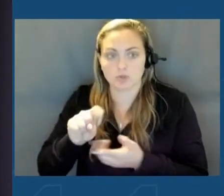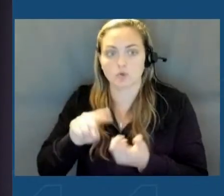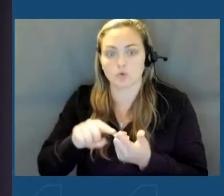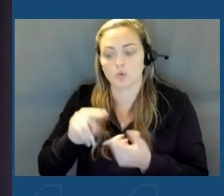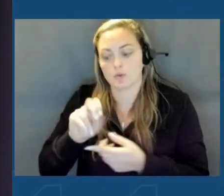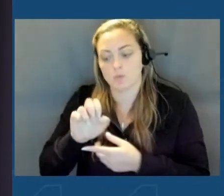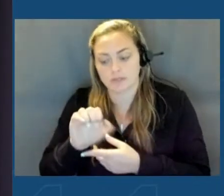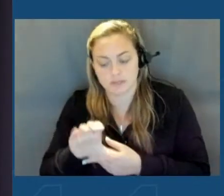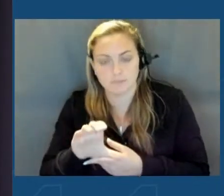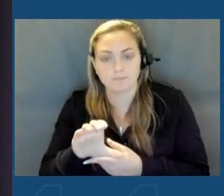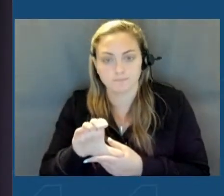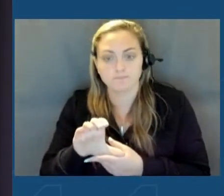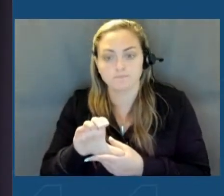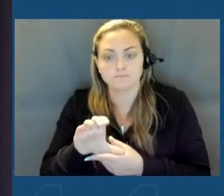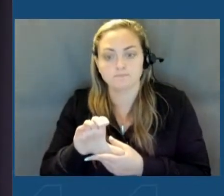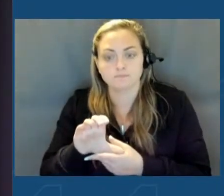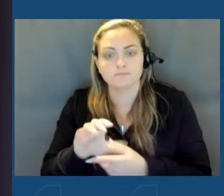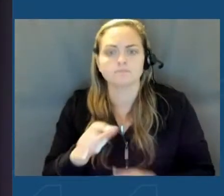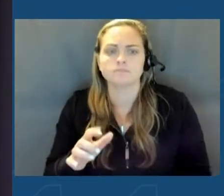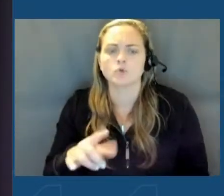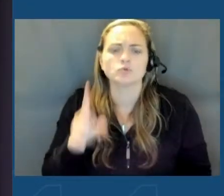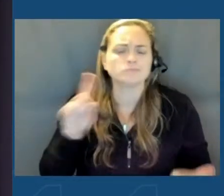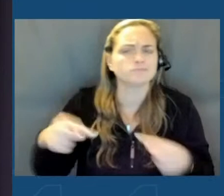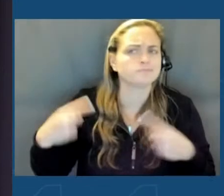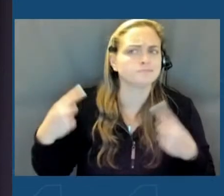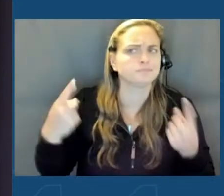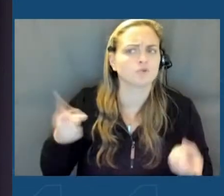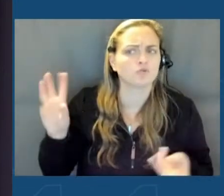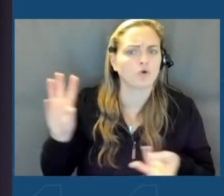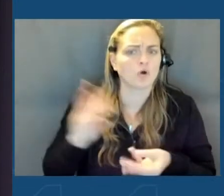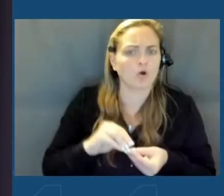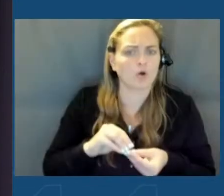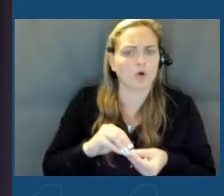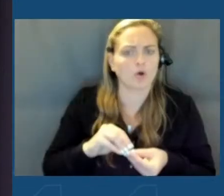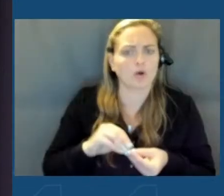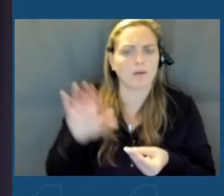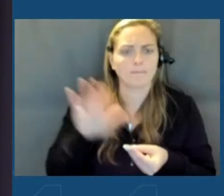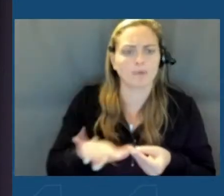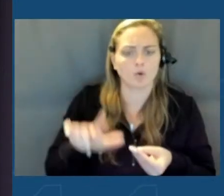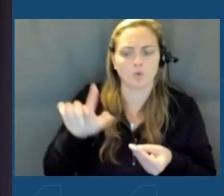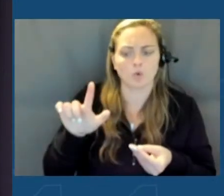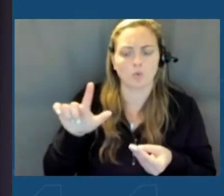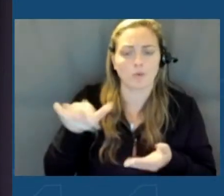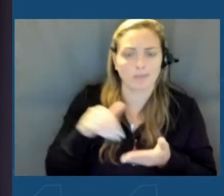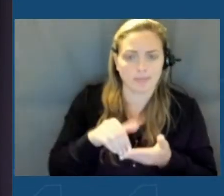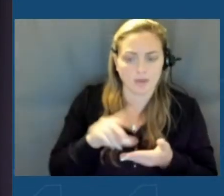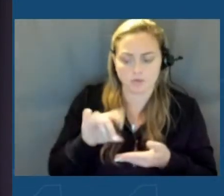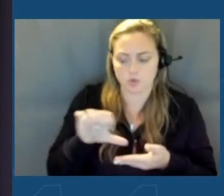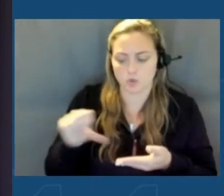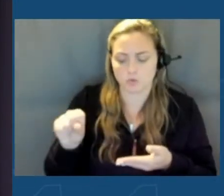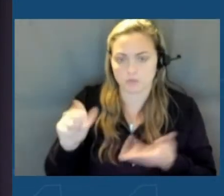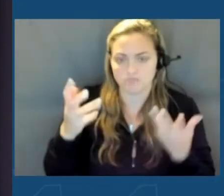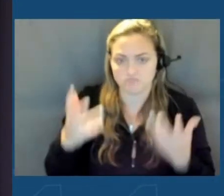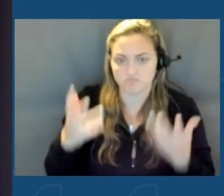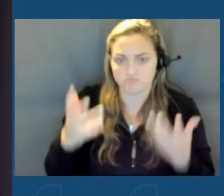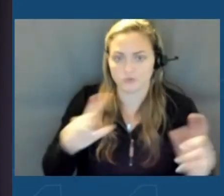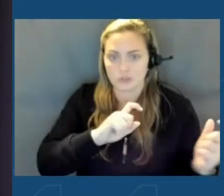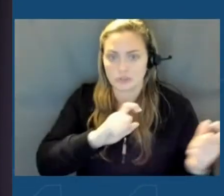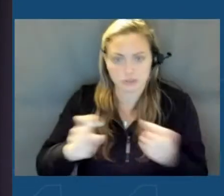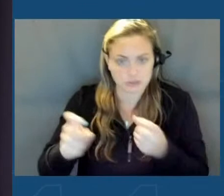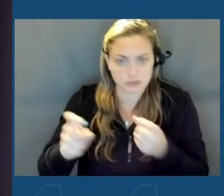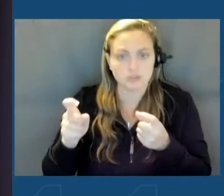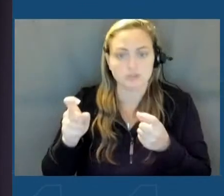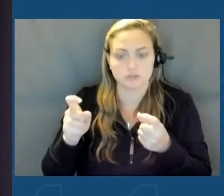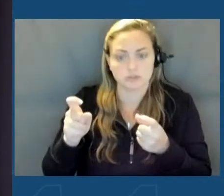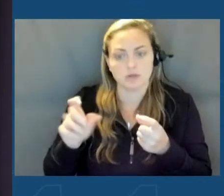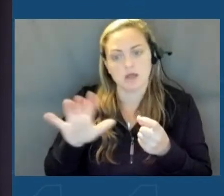City. So we have so far had about 21,000 doses that we have been distributing, and